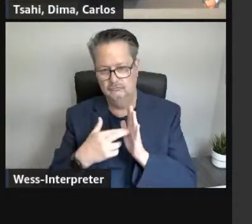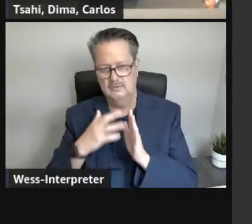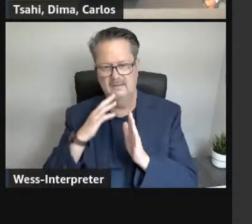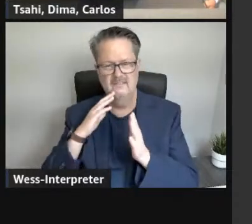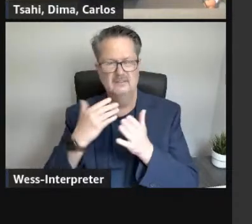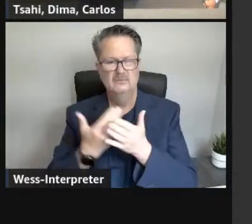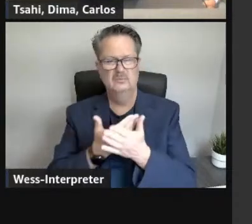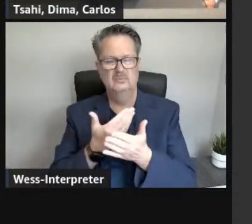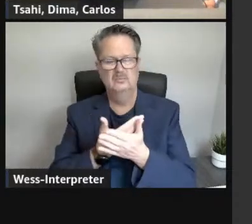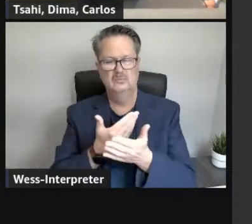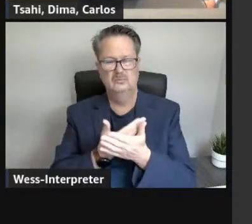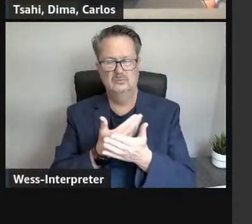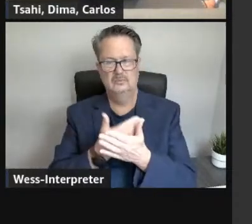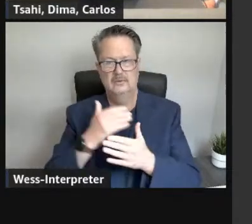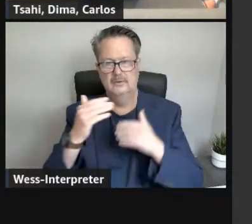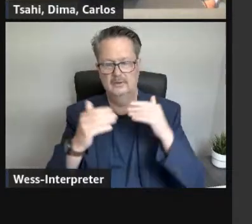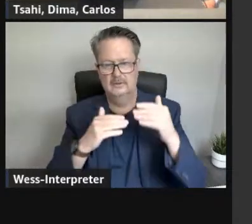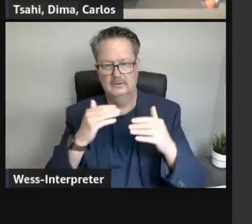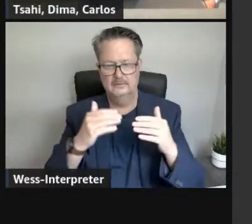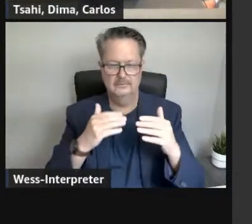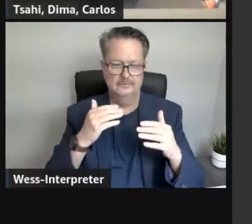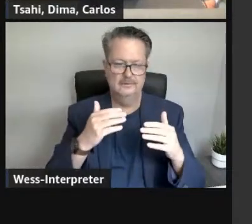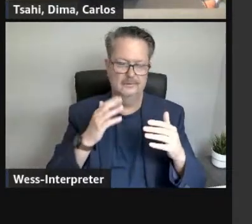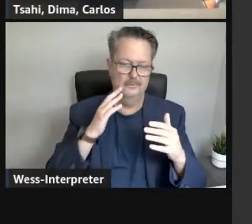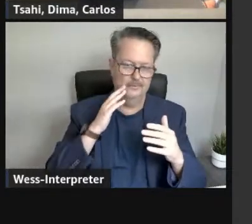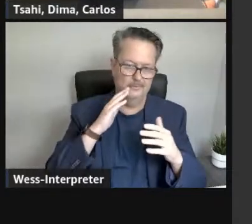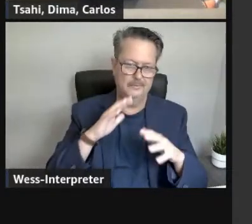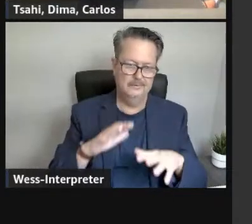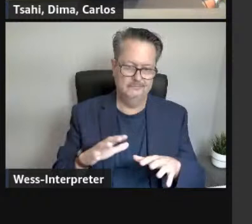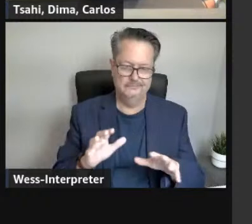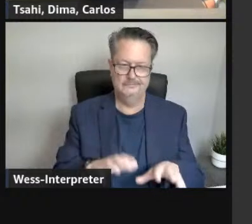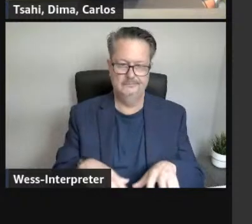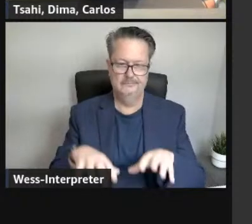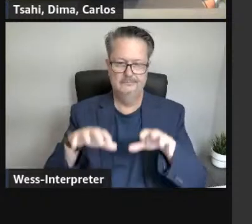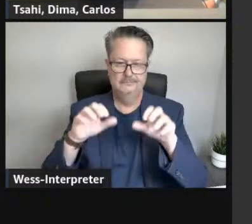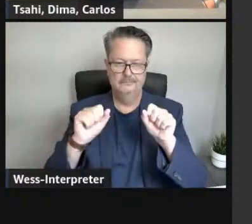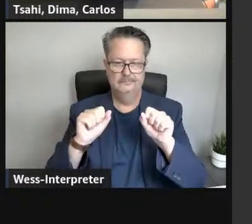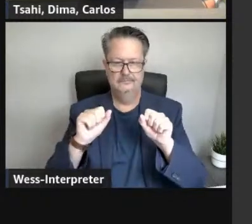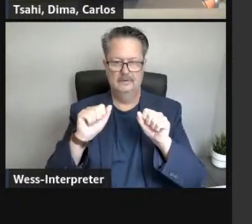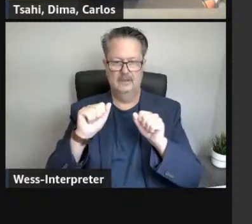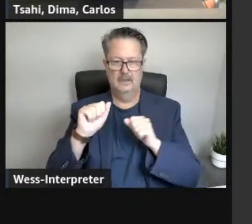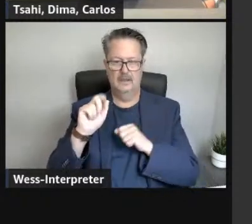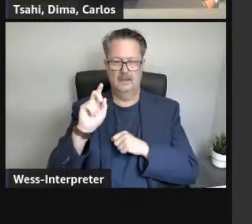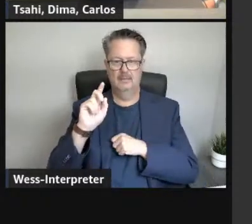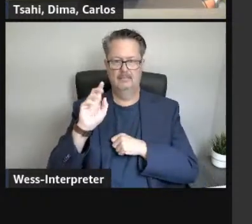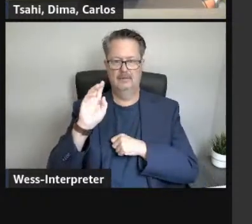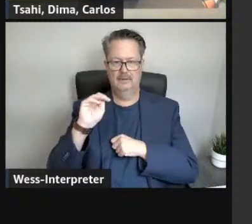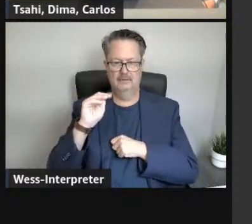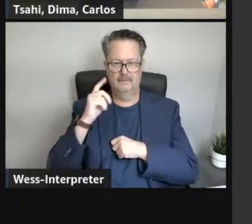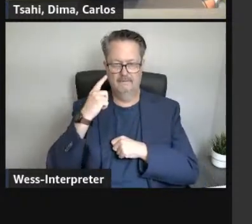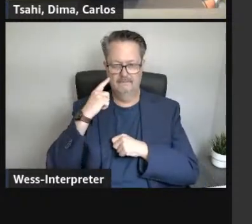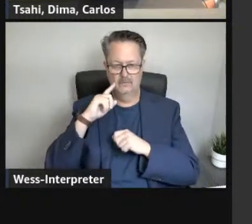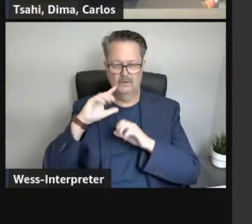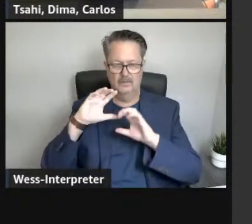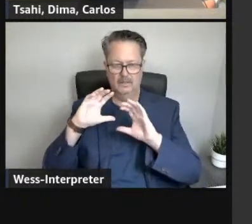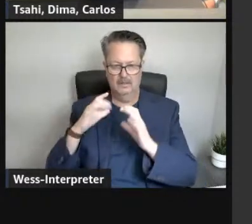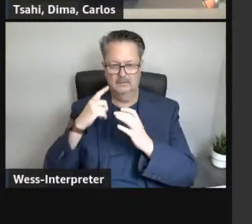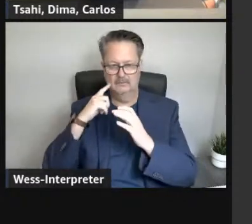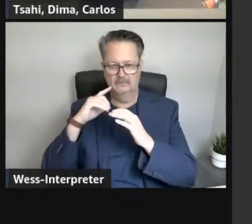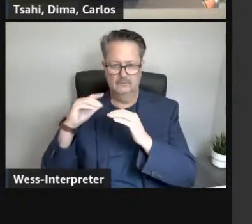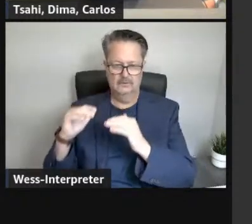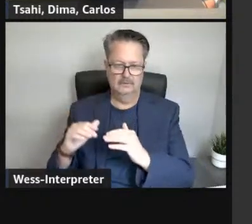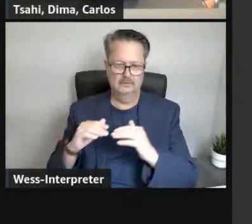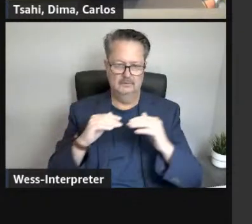that those users will be allowed to assume, and it will get administrative permissions on the cluster for the platform team.